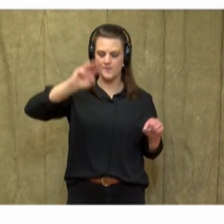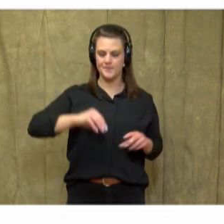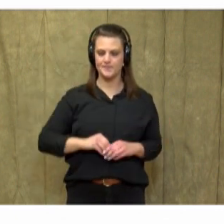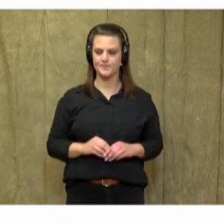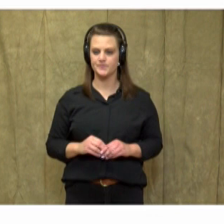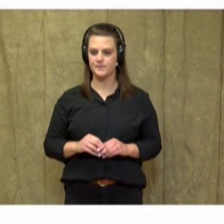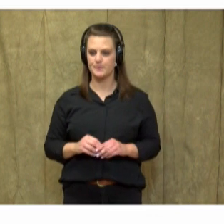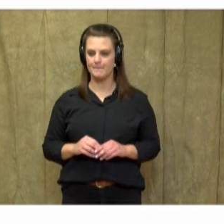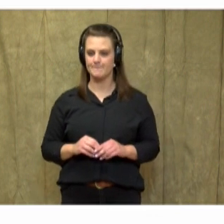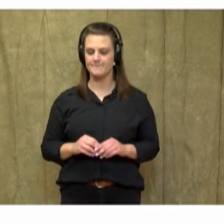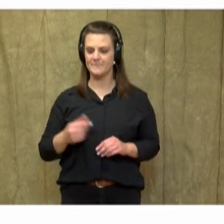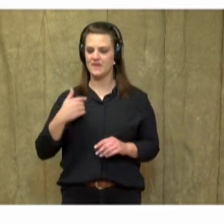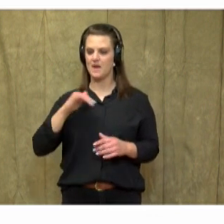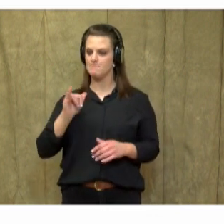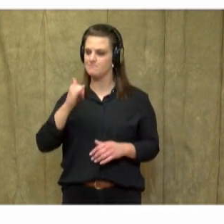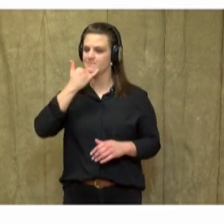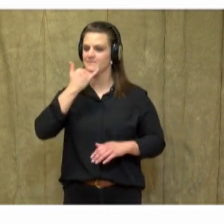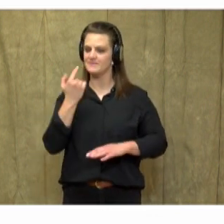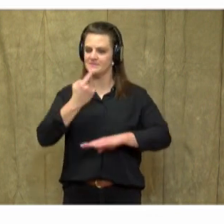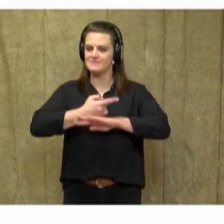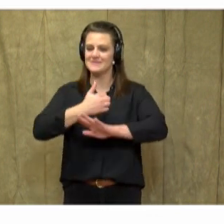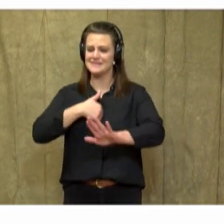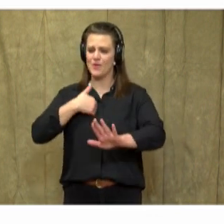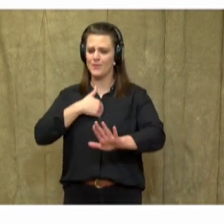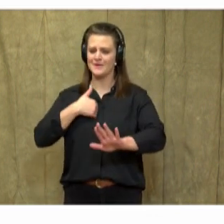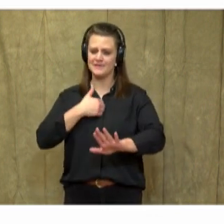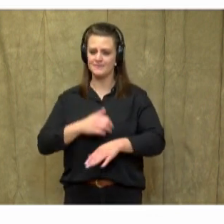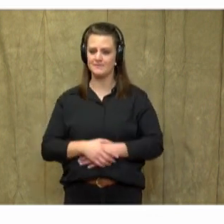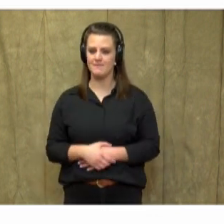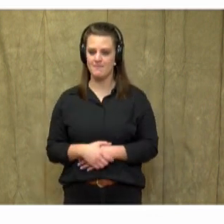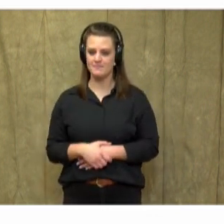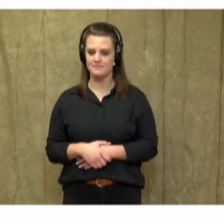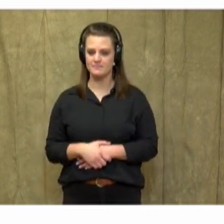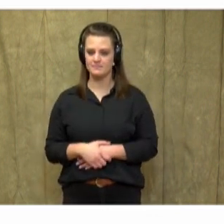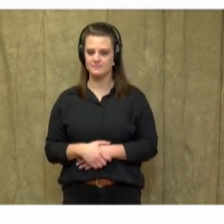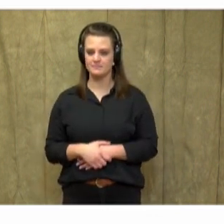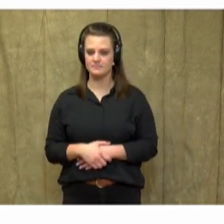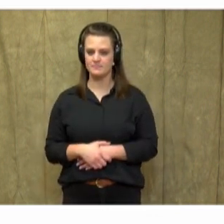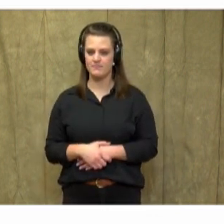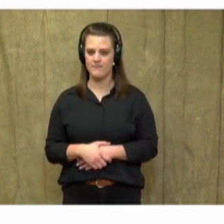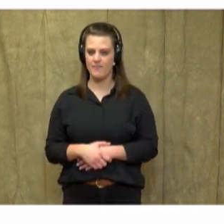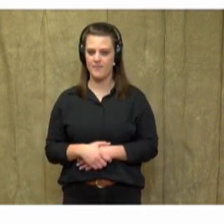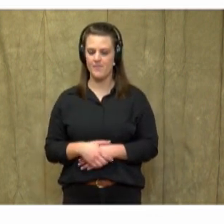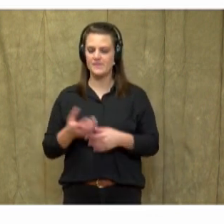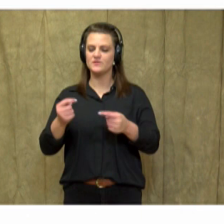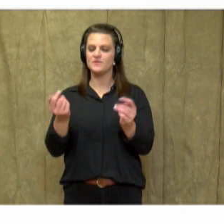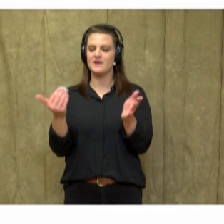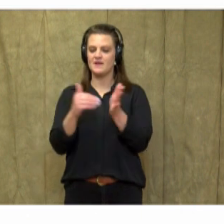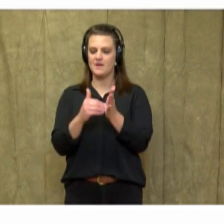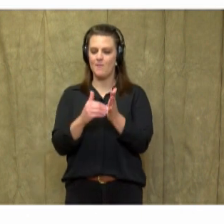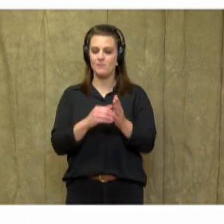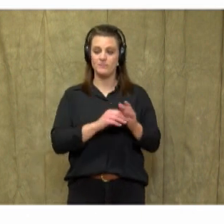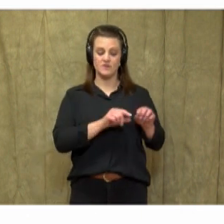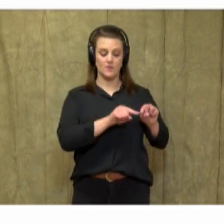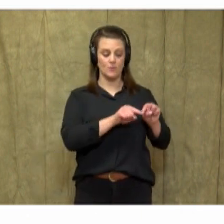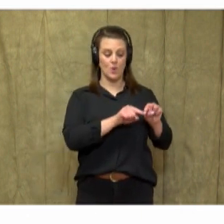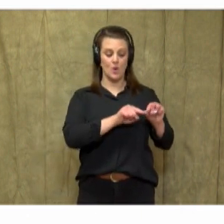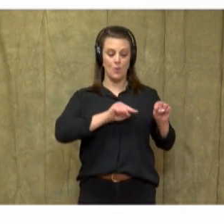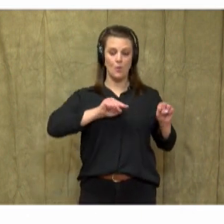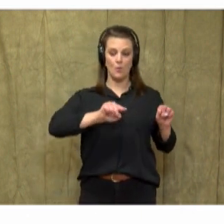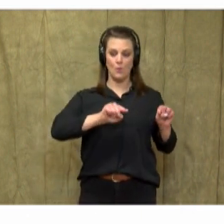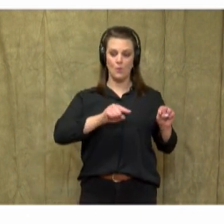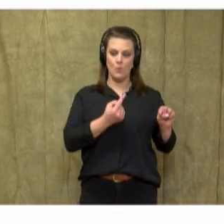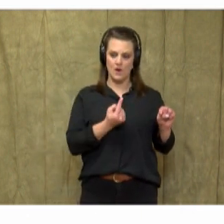Oh, I am messing up today. Sorry about that, guys. Let's try this again. Over 1,